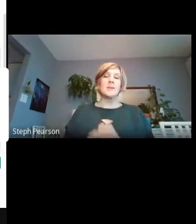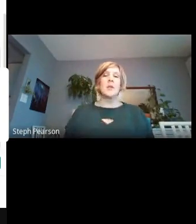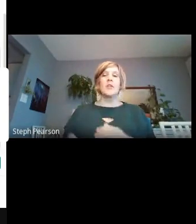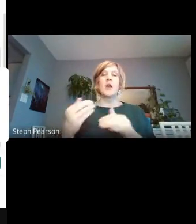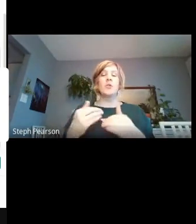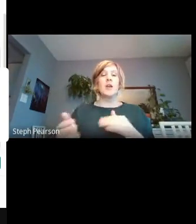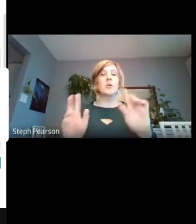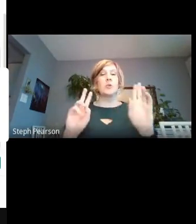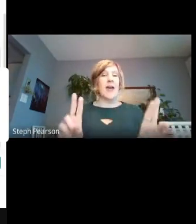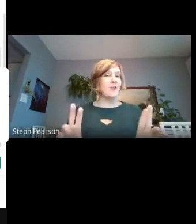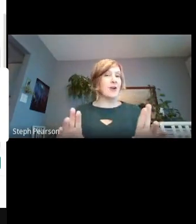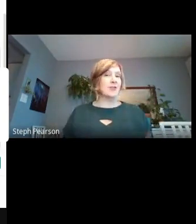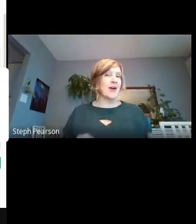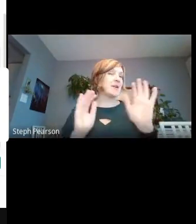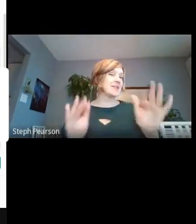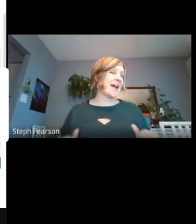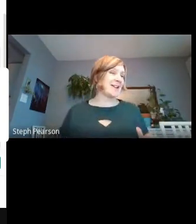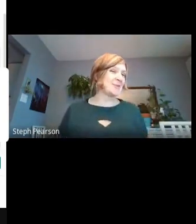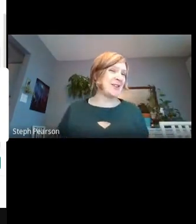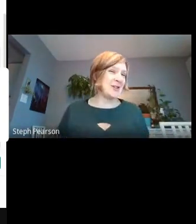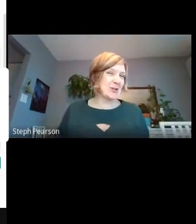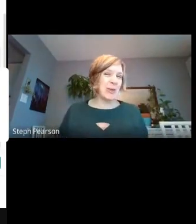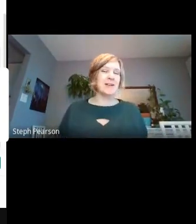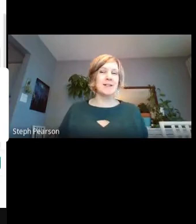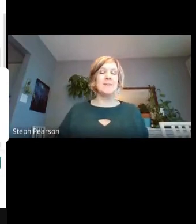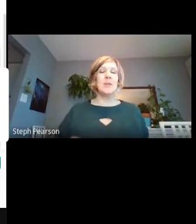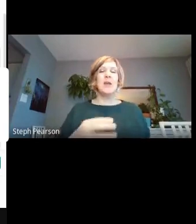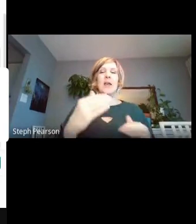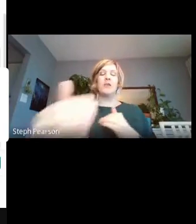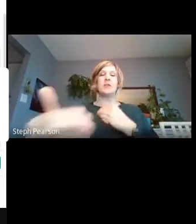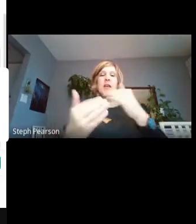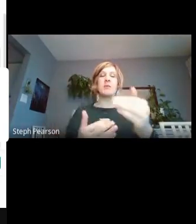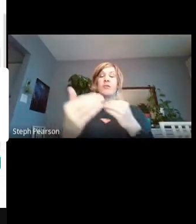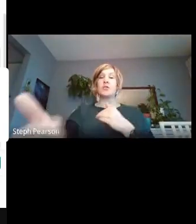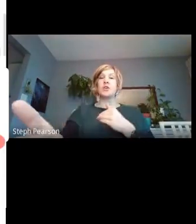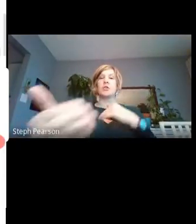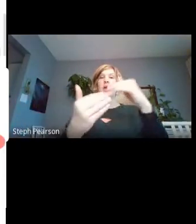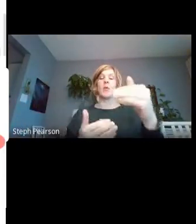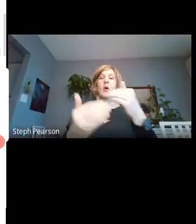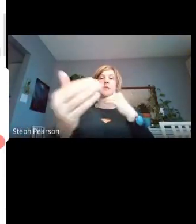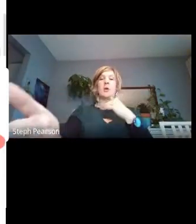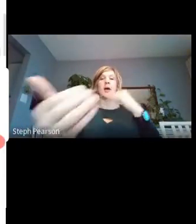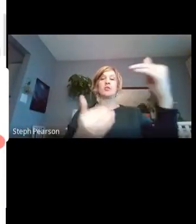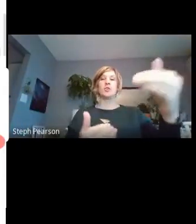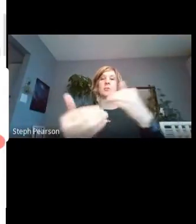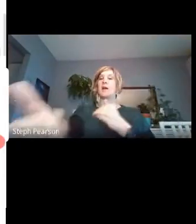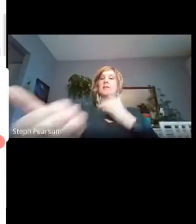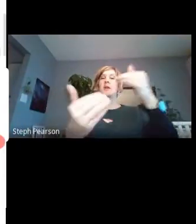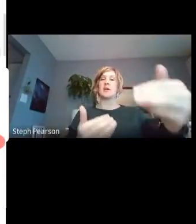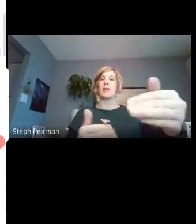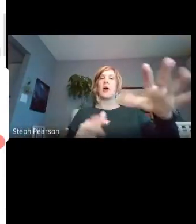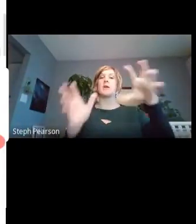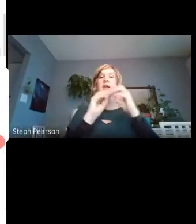chat the other thing which we have verified because i have teachers practice it if say i'm a french teacher and i want to have students